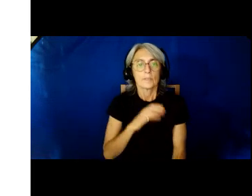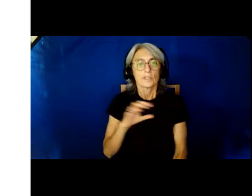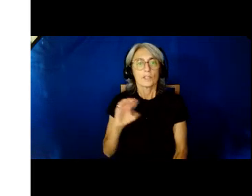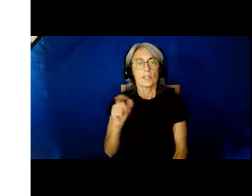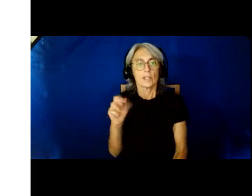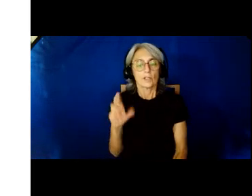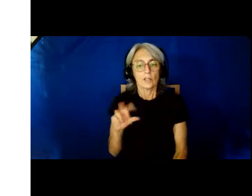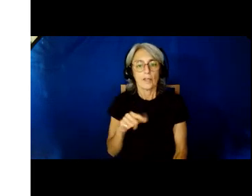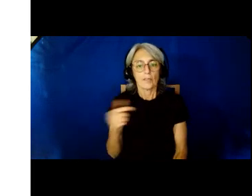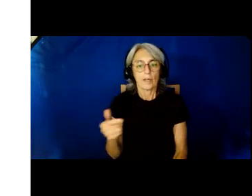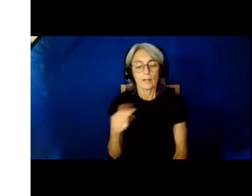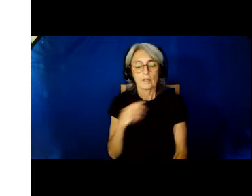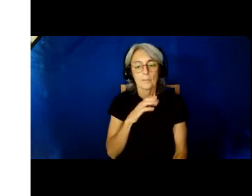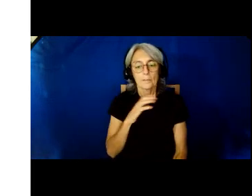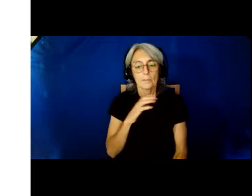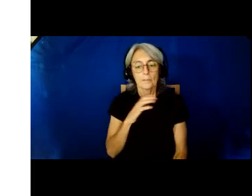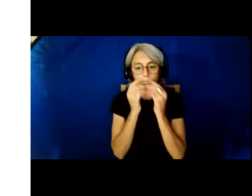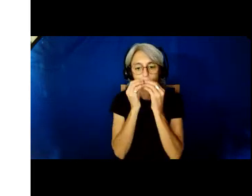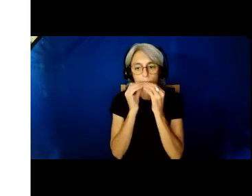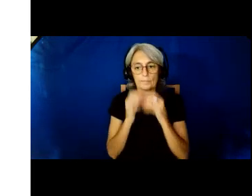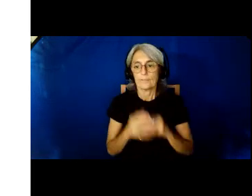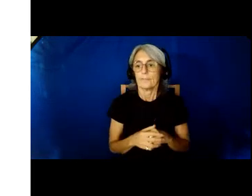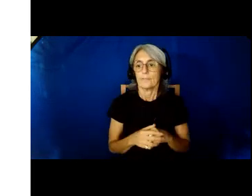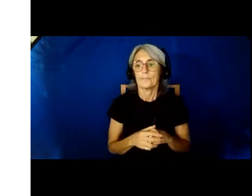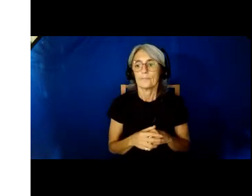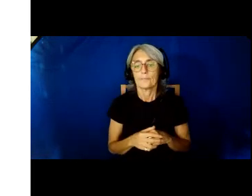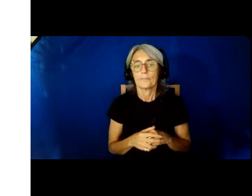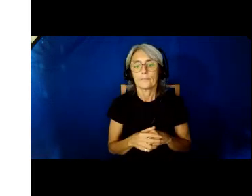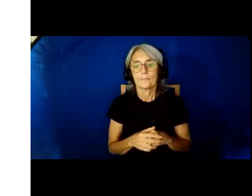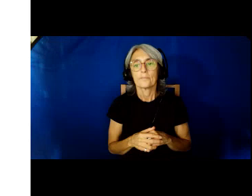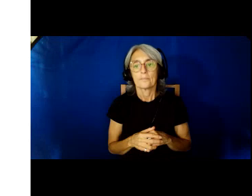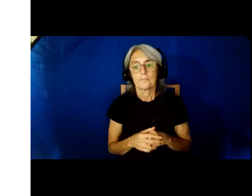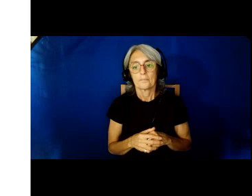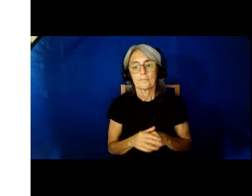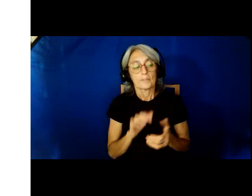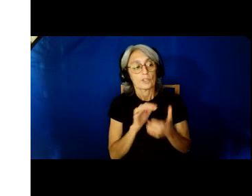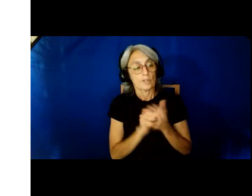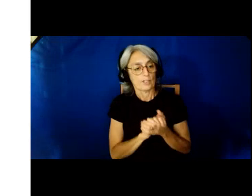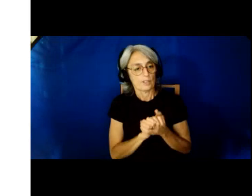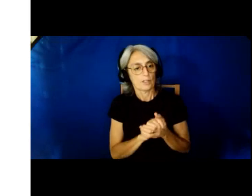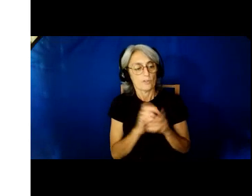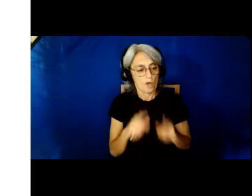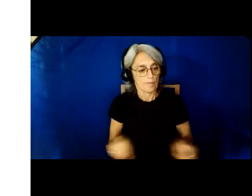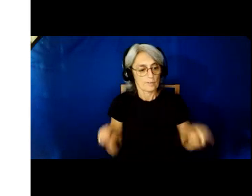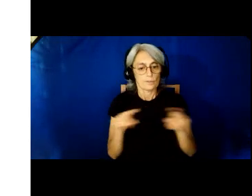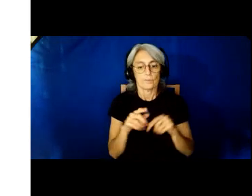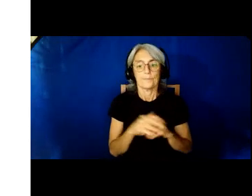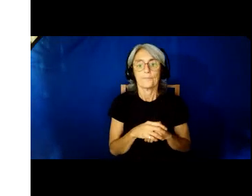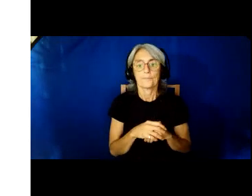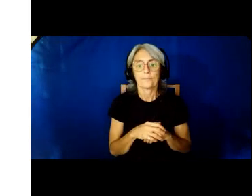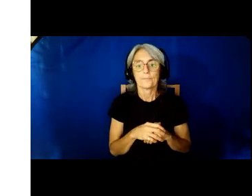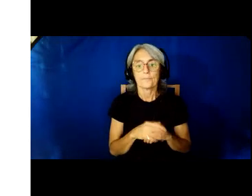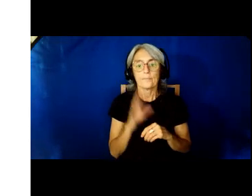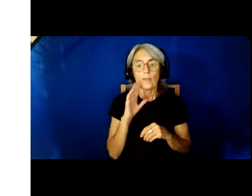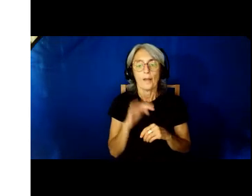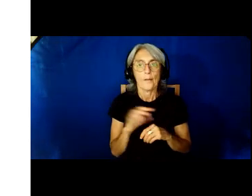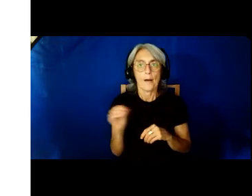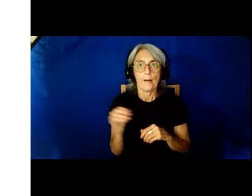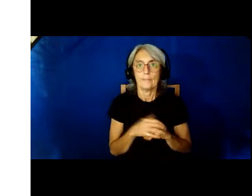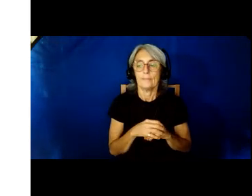Bradshaw. Yeah, just very quickly, congratulations to all of you. I know